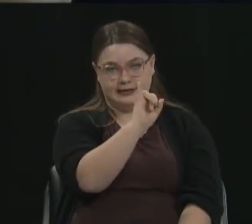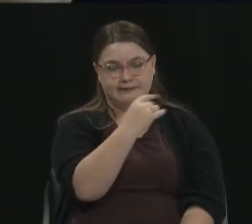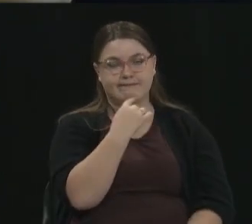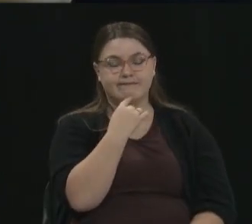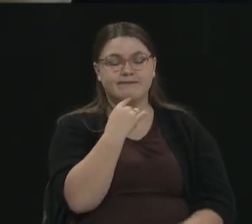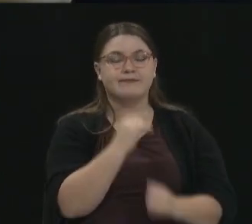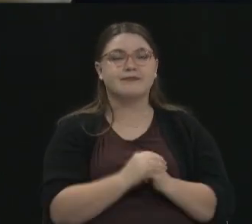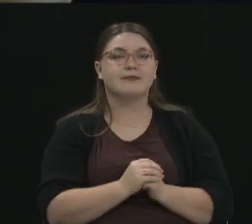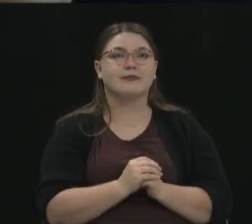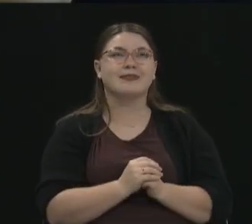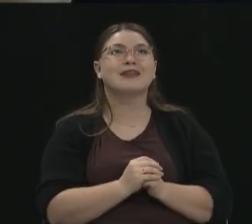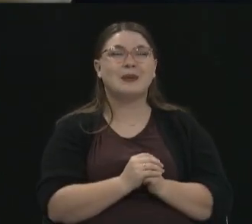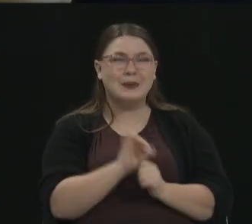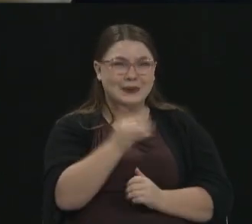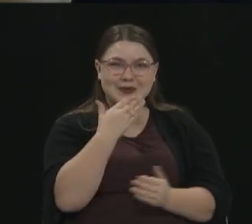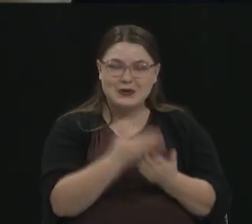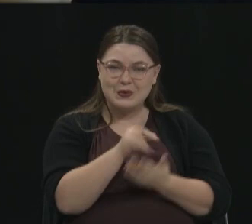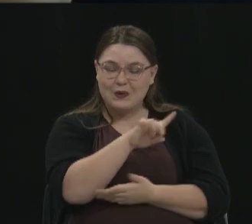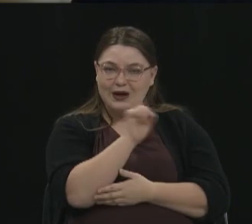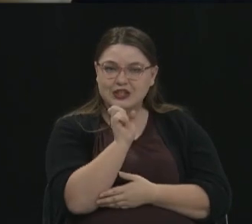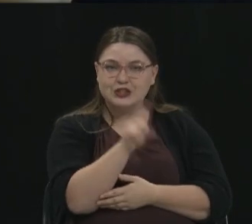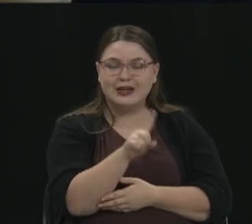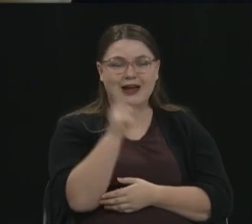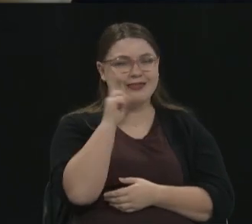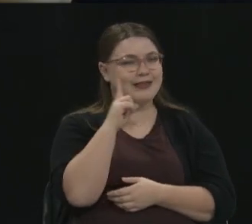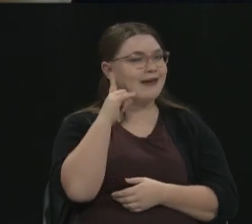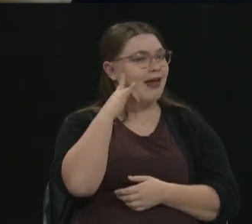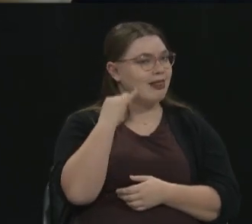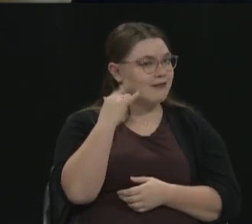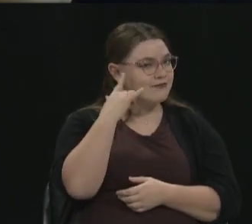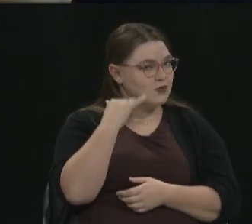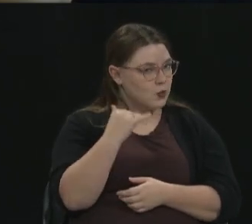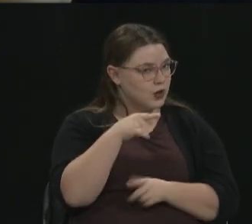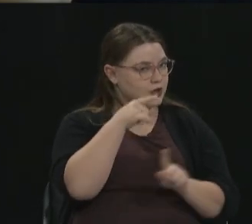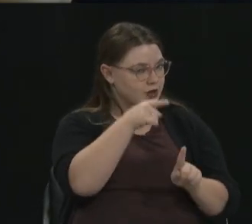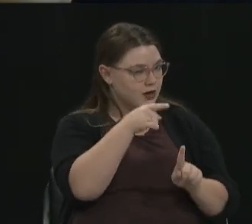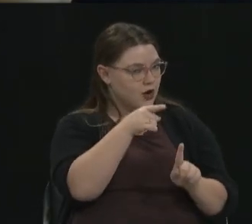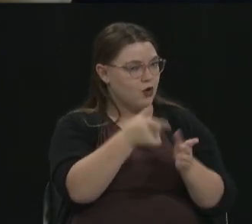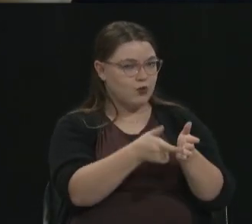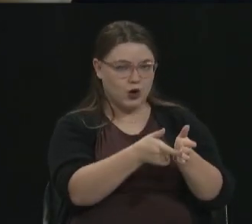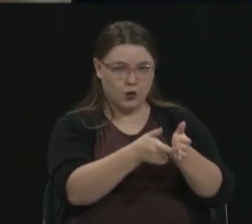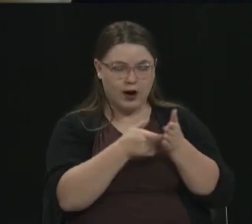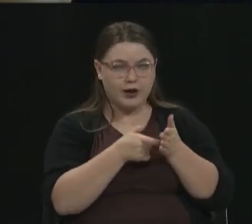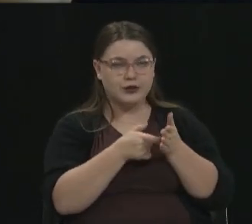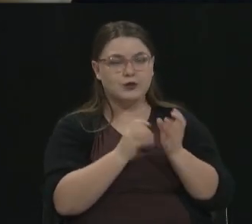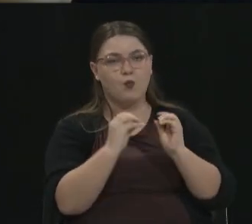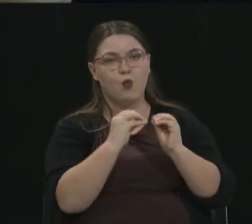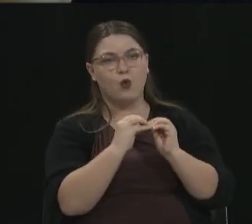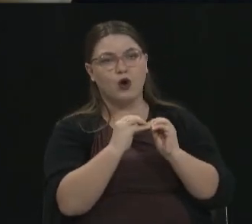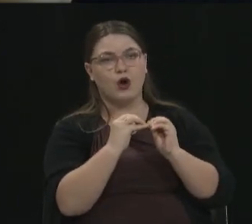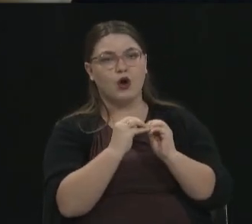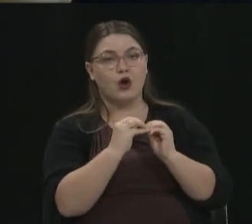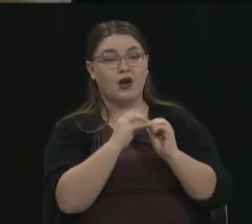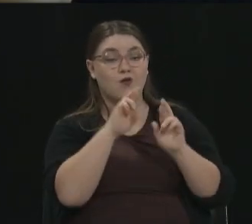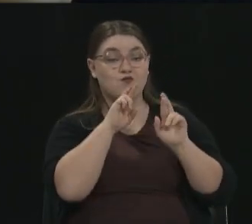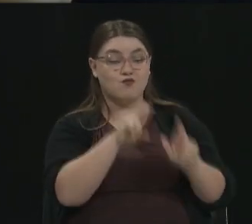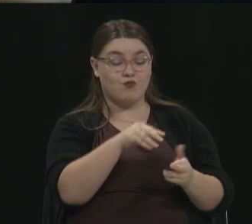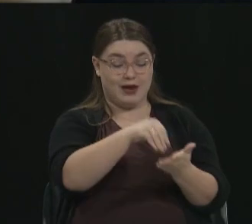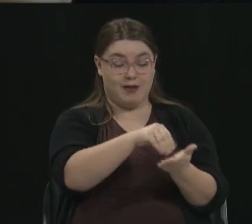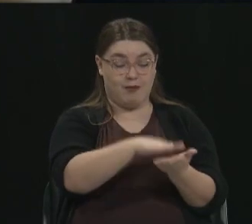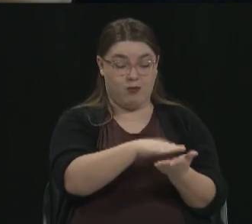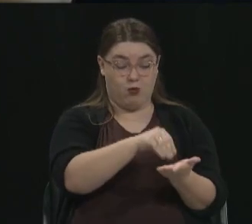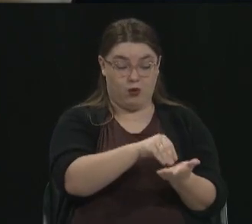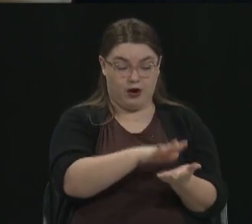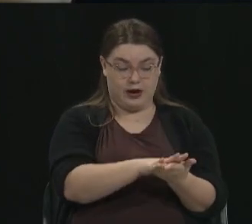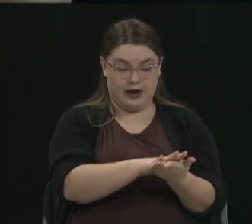be stumped here. I'm pretty sure California requires more reporting in terms of where